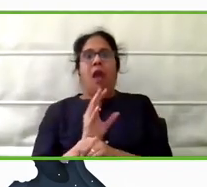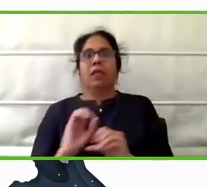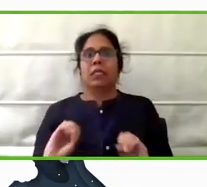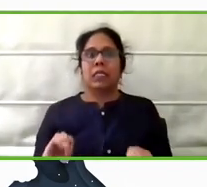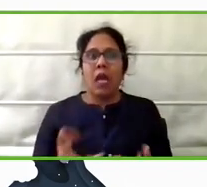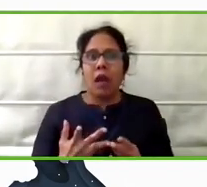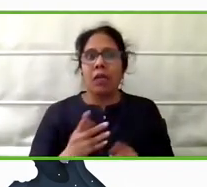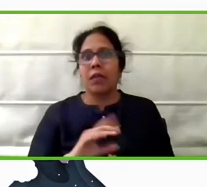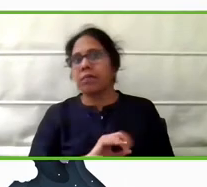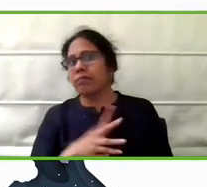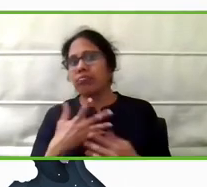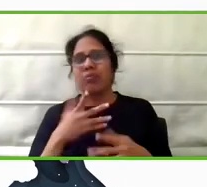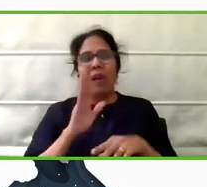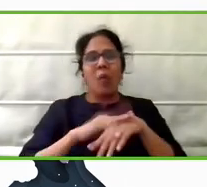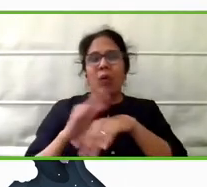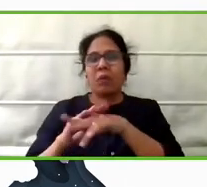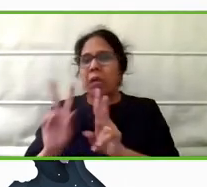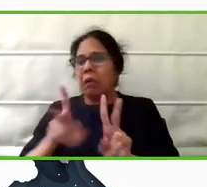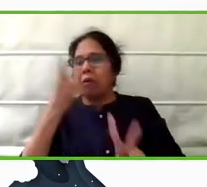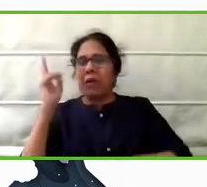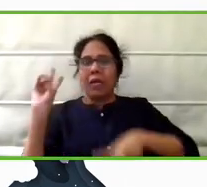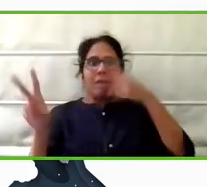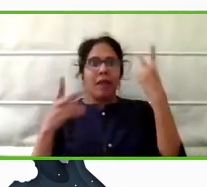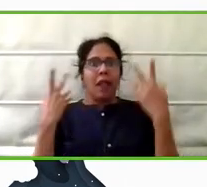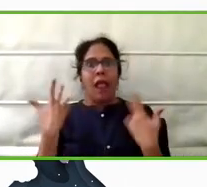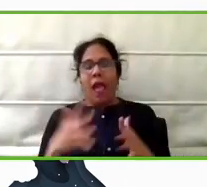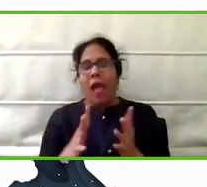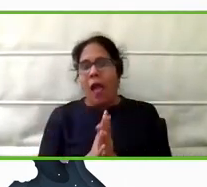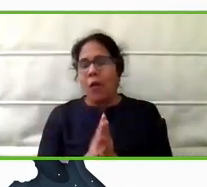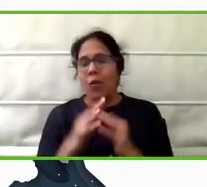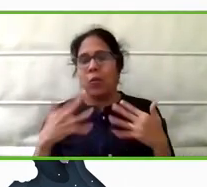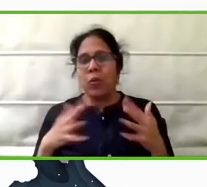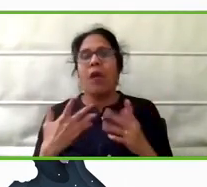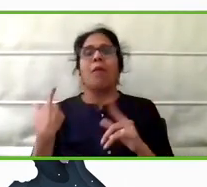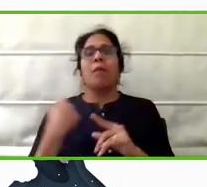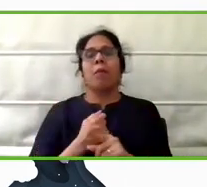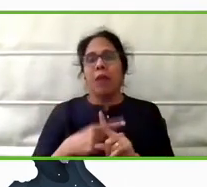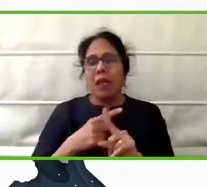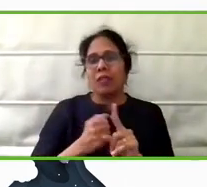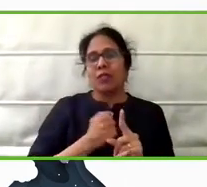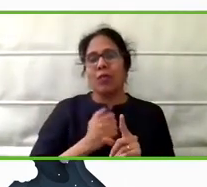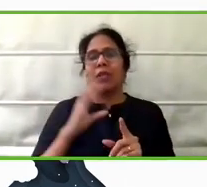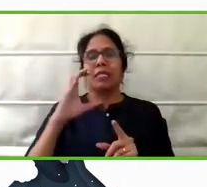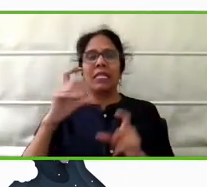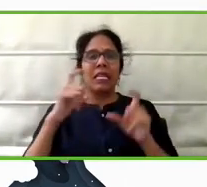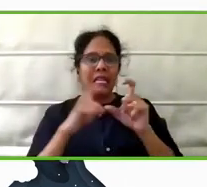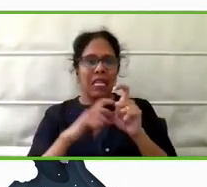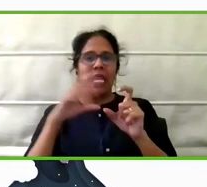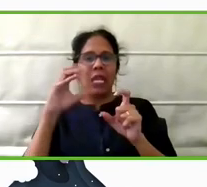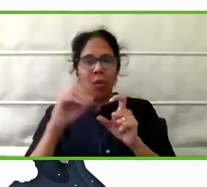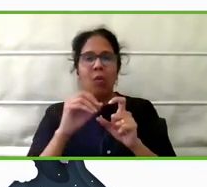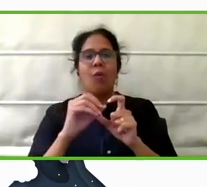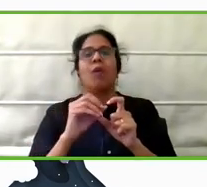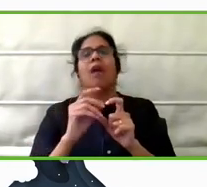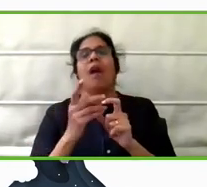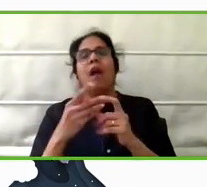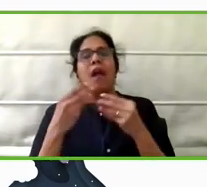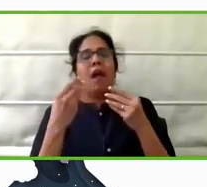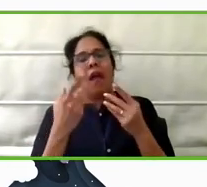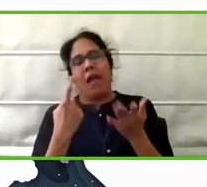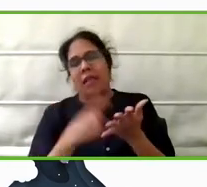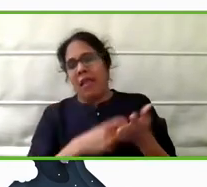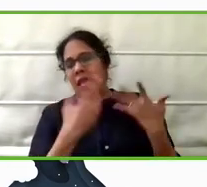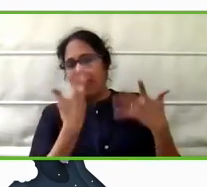has experienced differently. And then we've also been through a CEO reorganization. Our CEO left us in January and we had a new